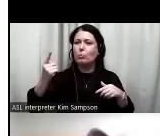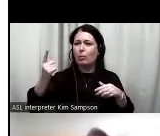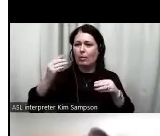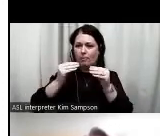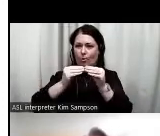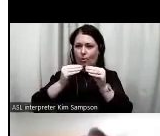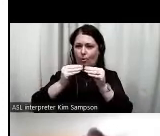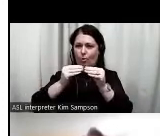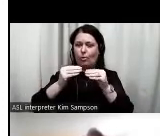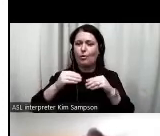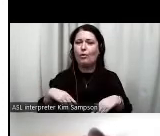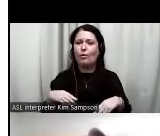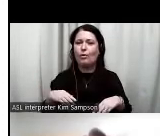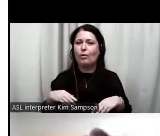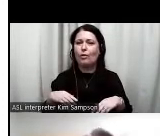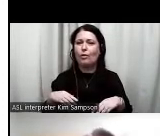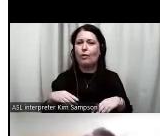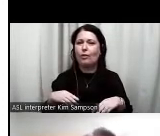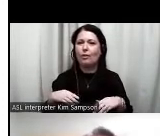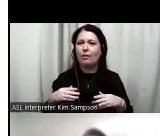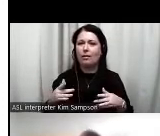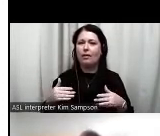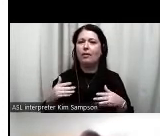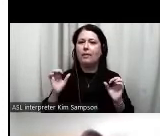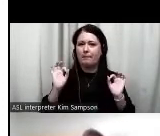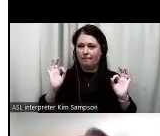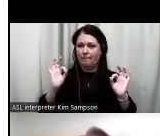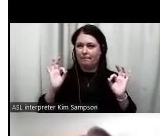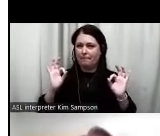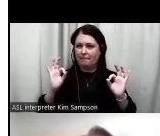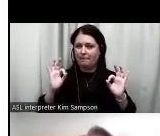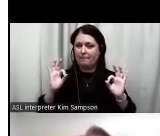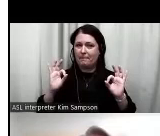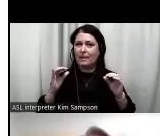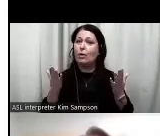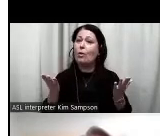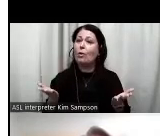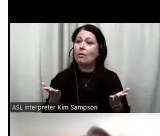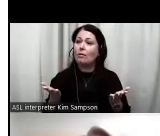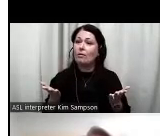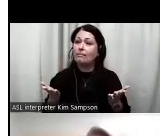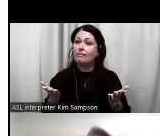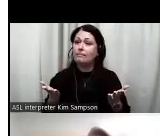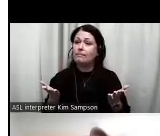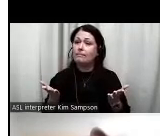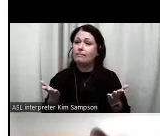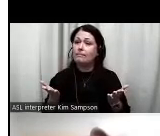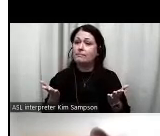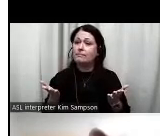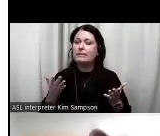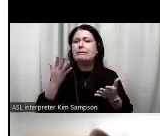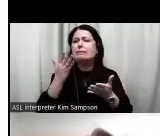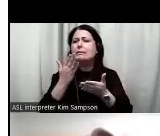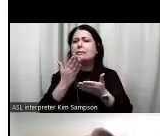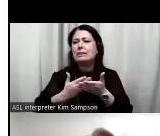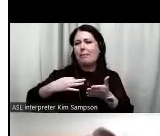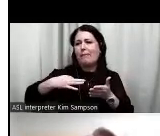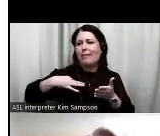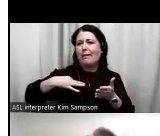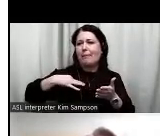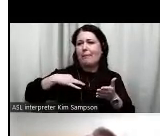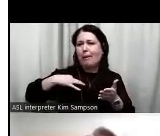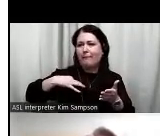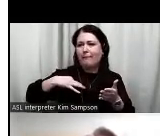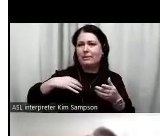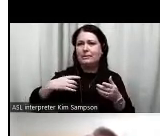And I already covered that one, so the next one. Okay, yes. So here we have just some of the benefits